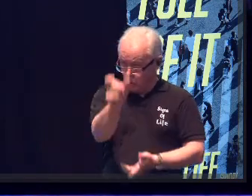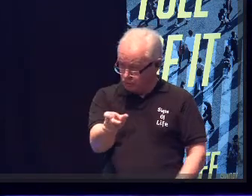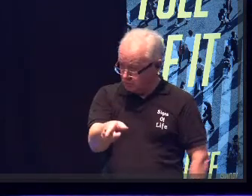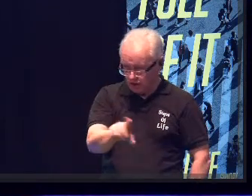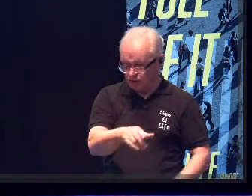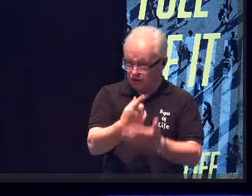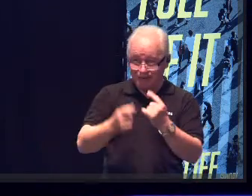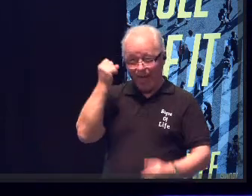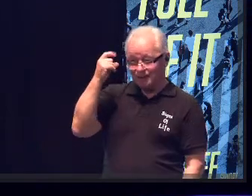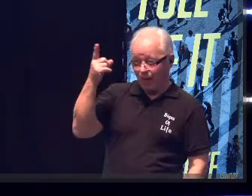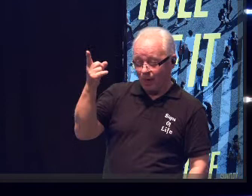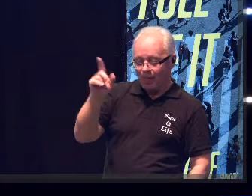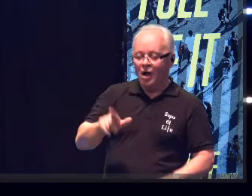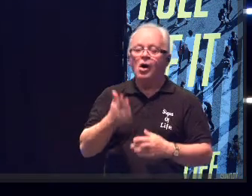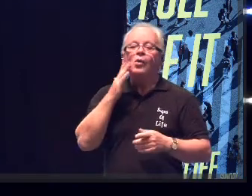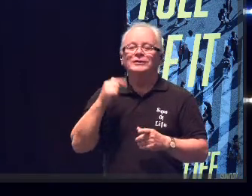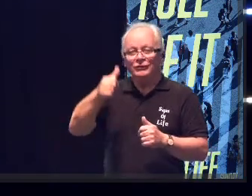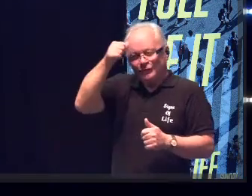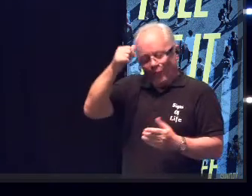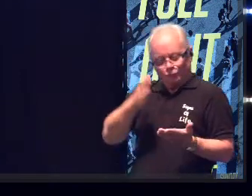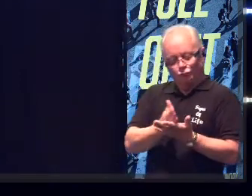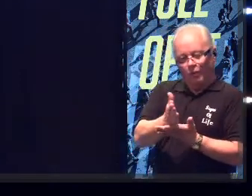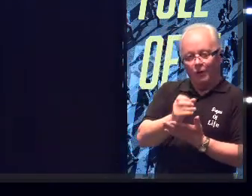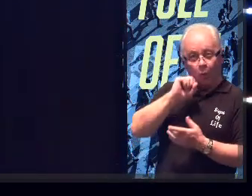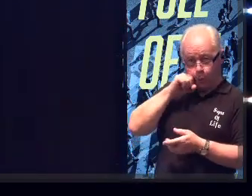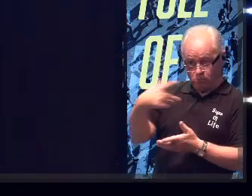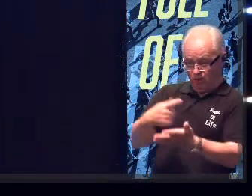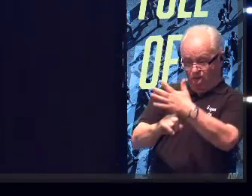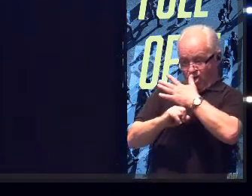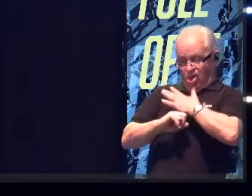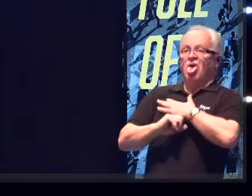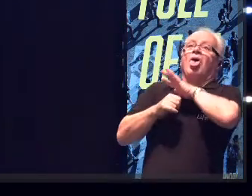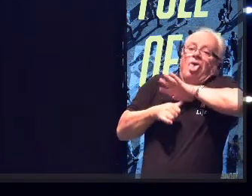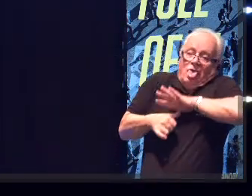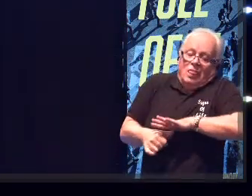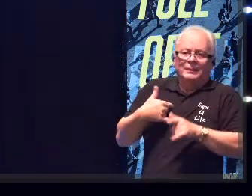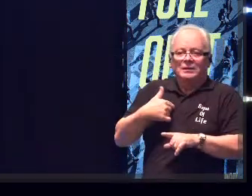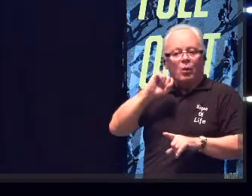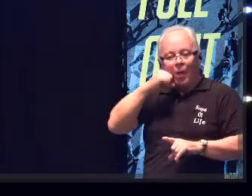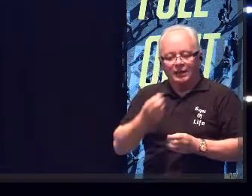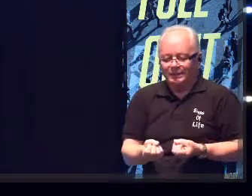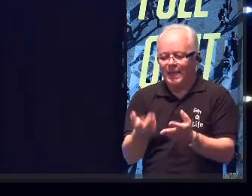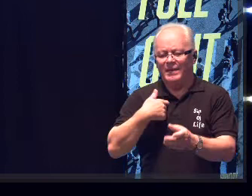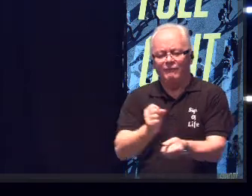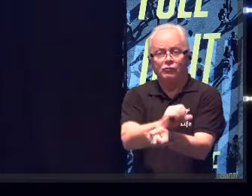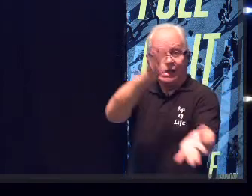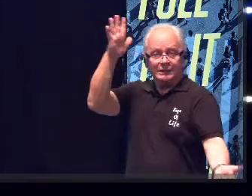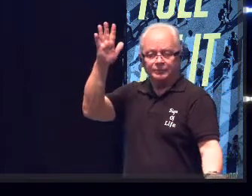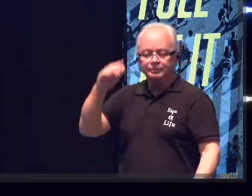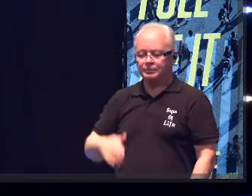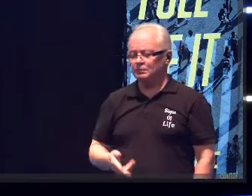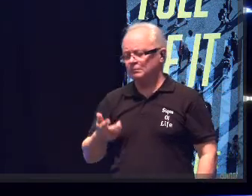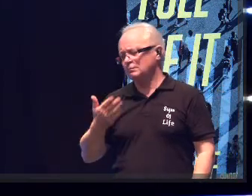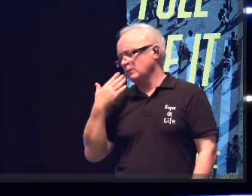And when you know the truth, it will not oppress you. It will set you free. You know, so often the